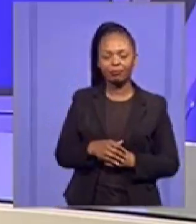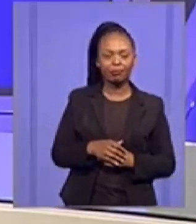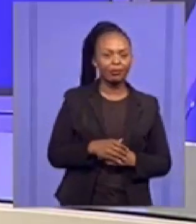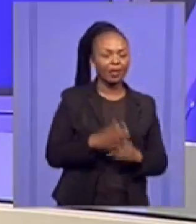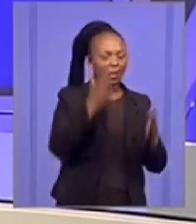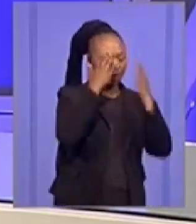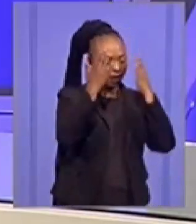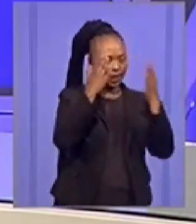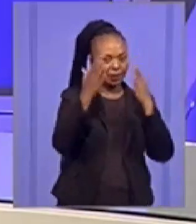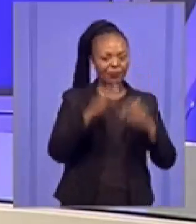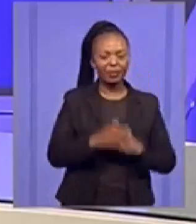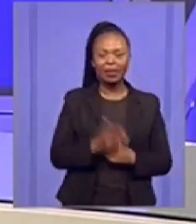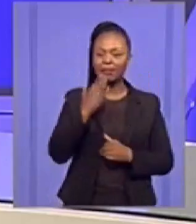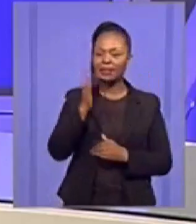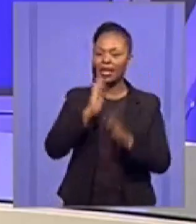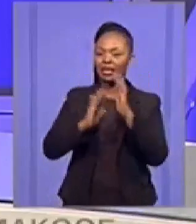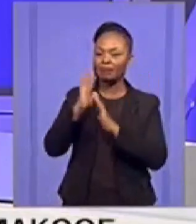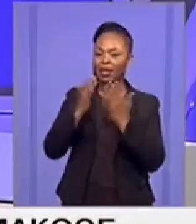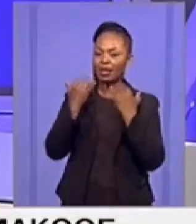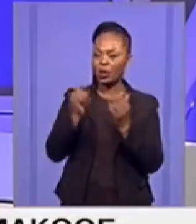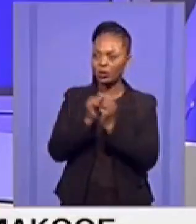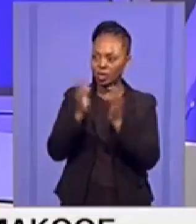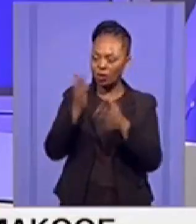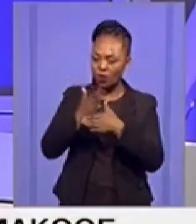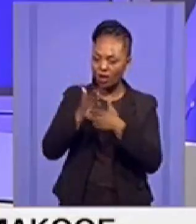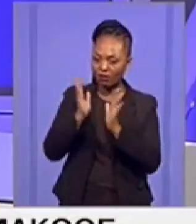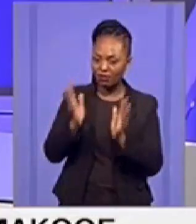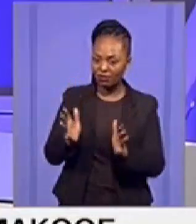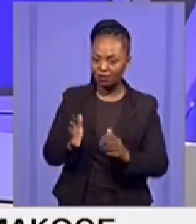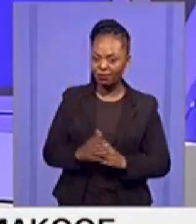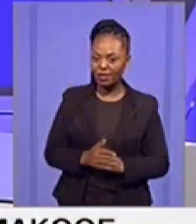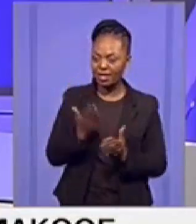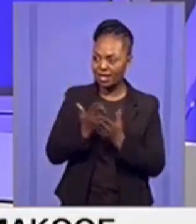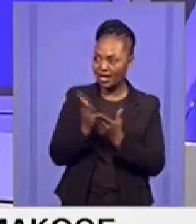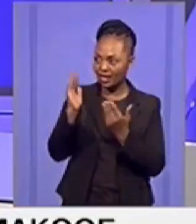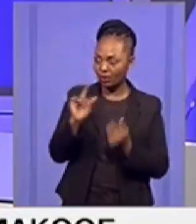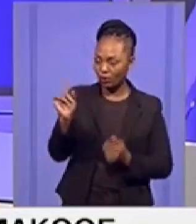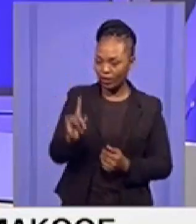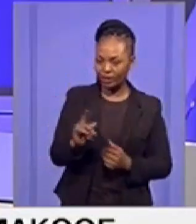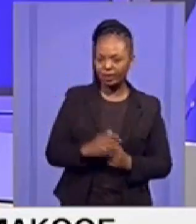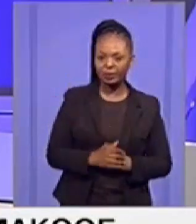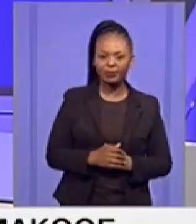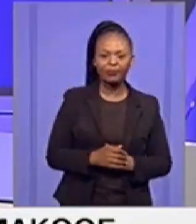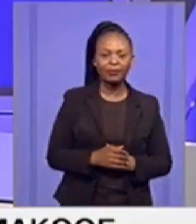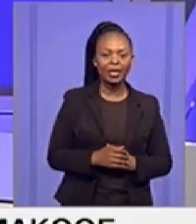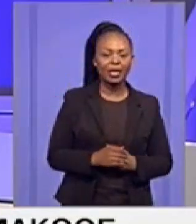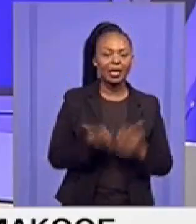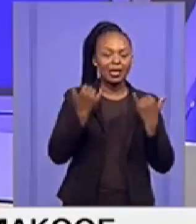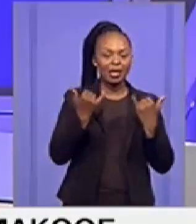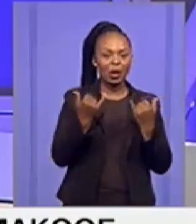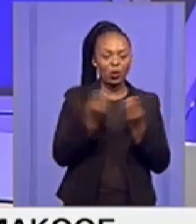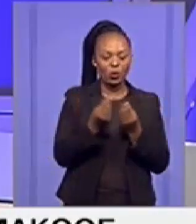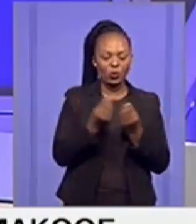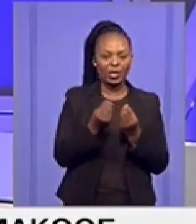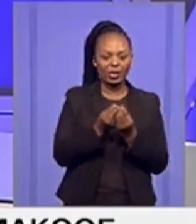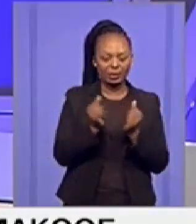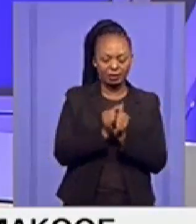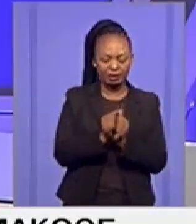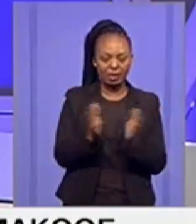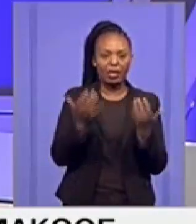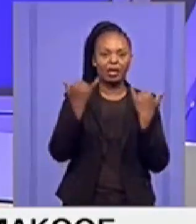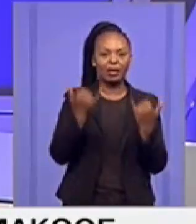O ka re hlalosetsa hore na mosebetsi o se o qadile le hore re ka lebella eng? Matsatsing a jwale ke hona ditho tsa lekgotla la ketso ya